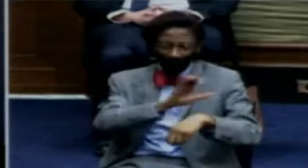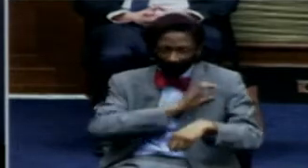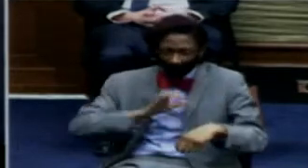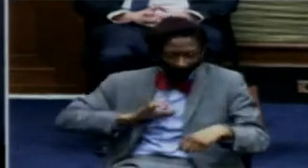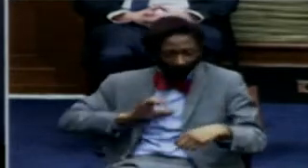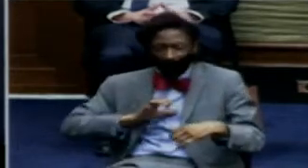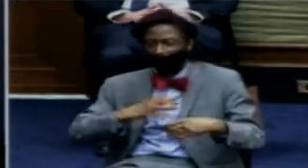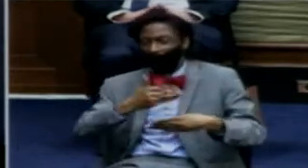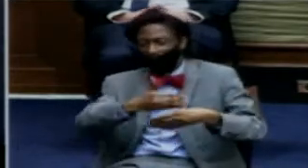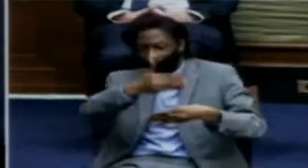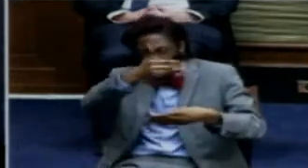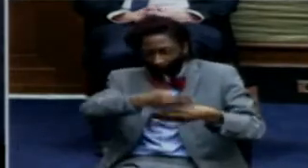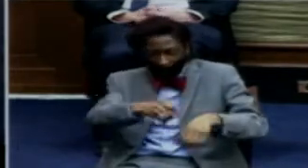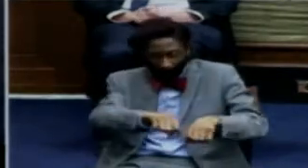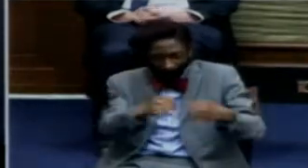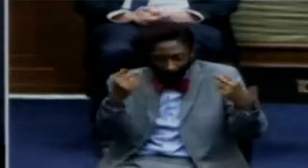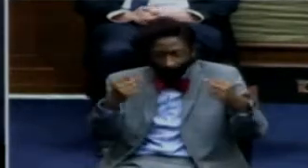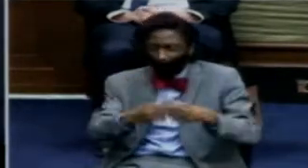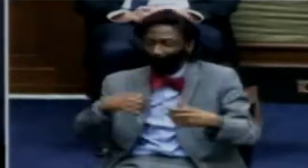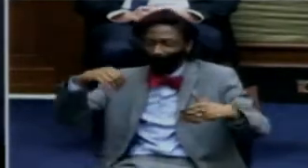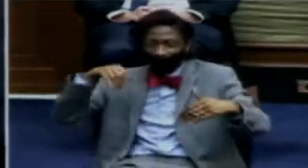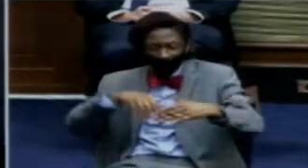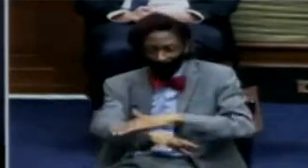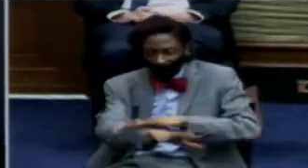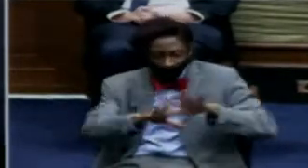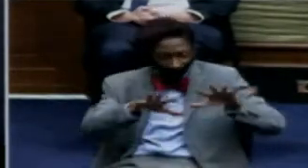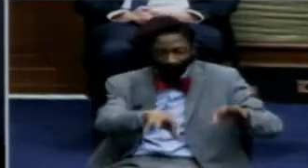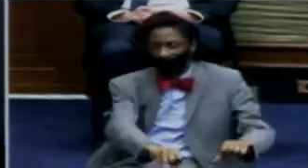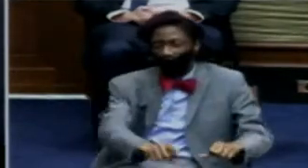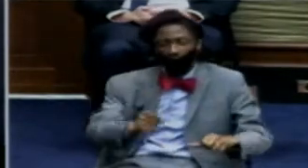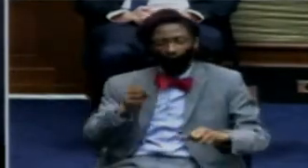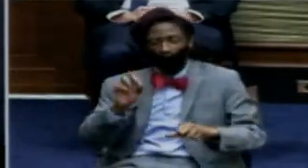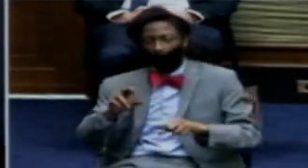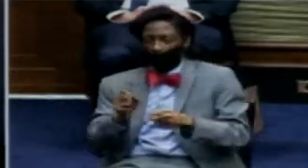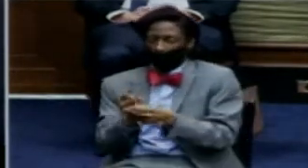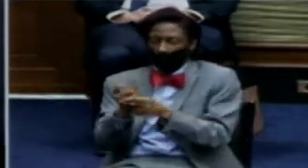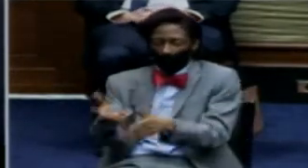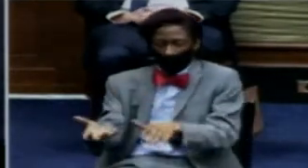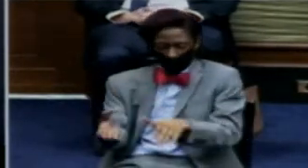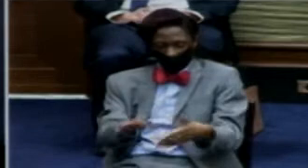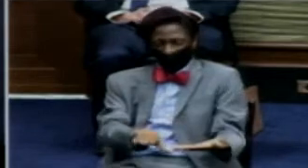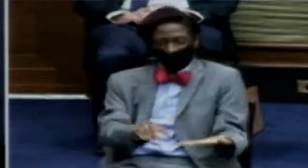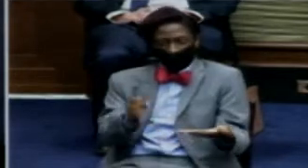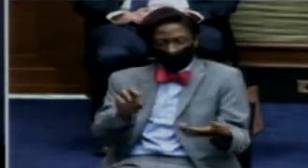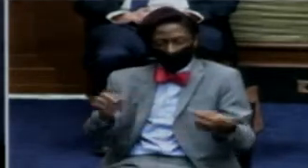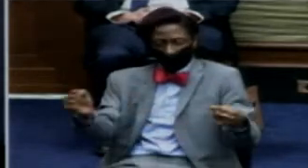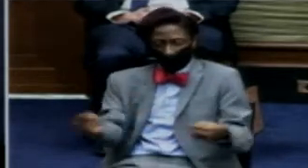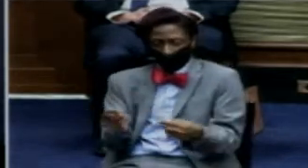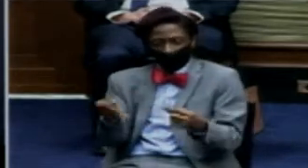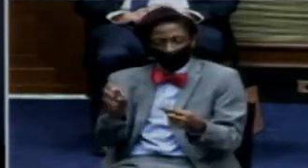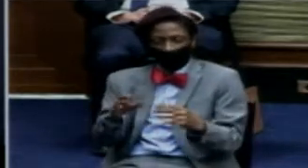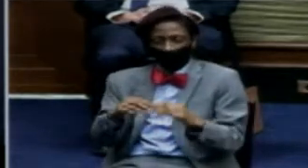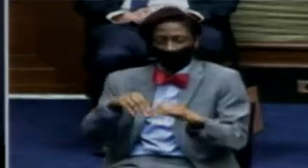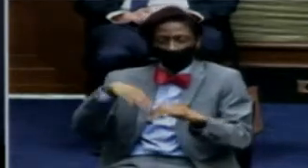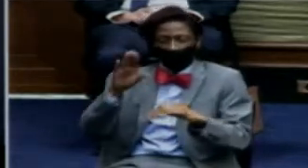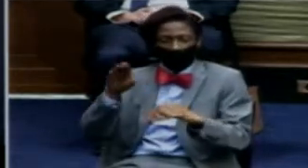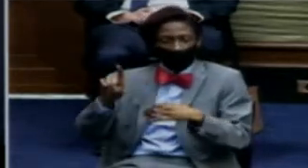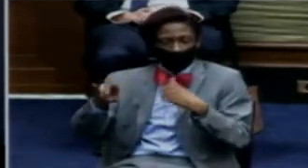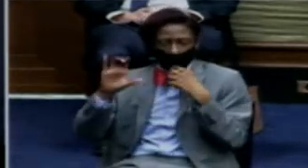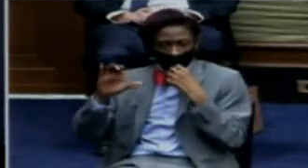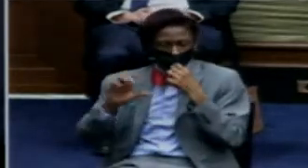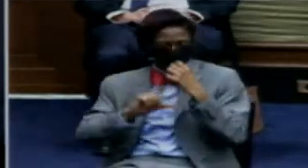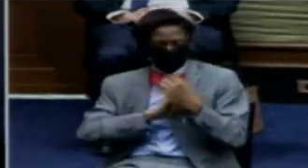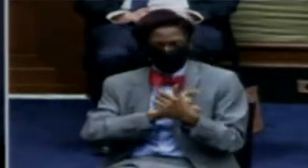our chambers, or caused the deaths or injuries of more than 100 of our police